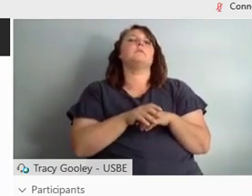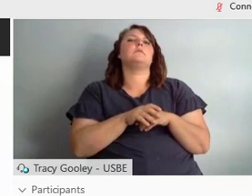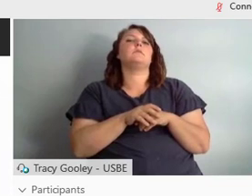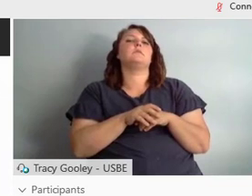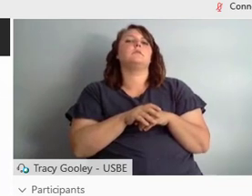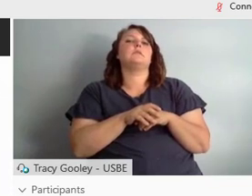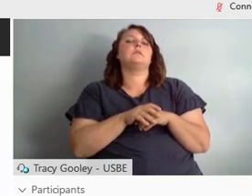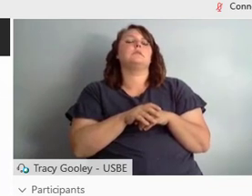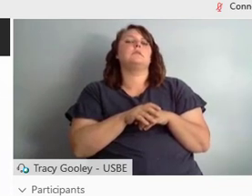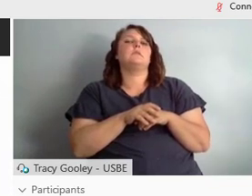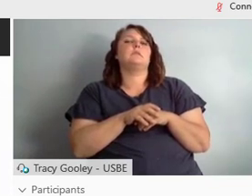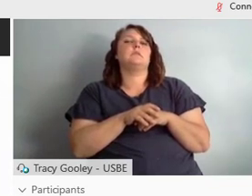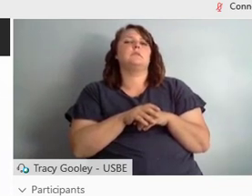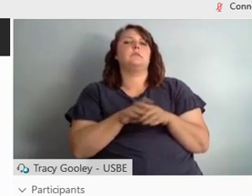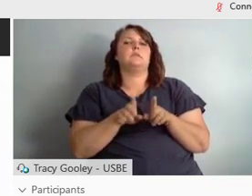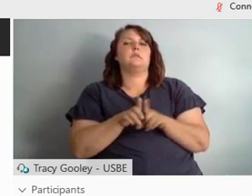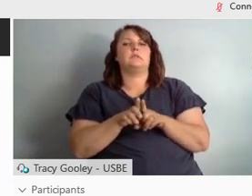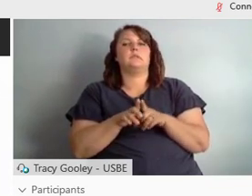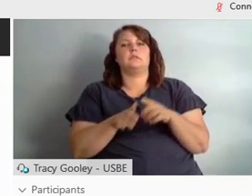And then